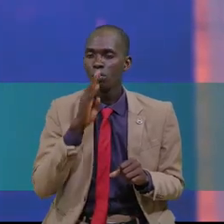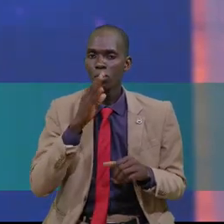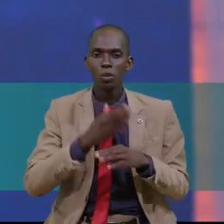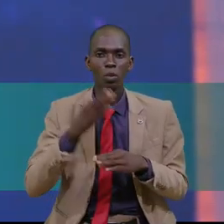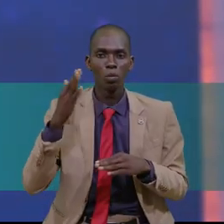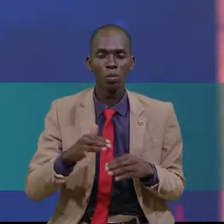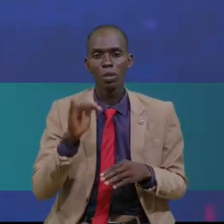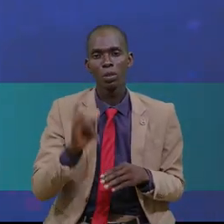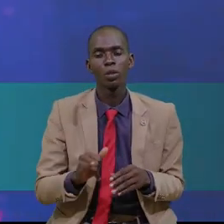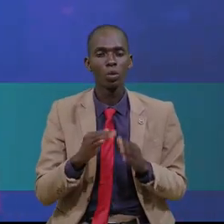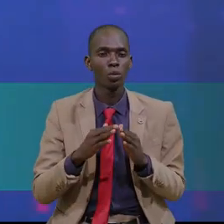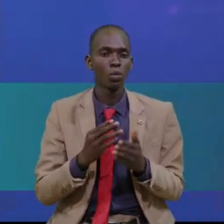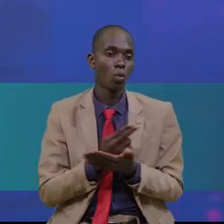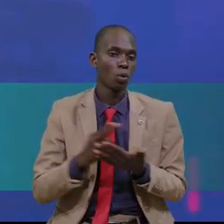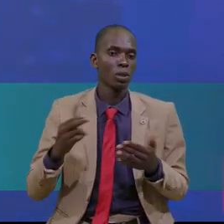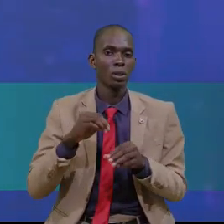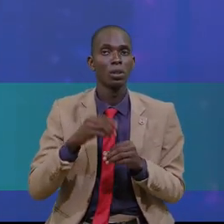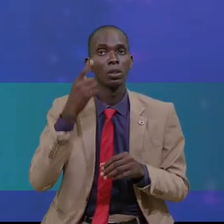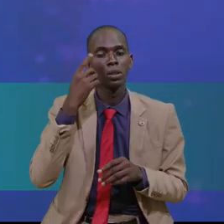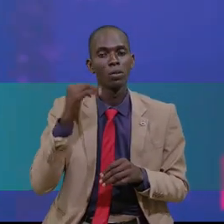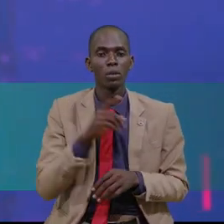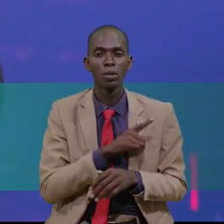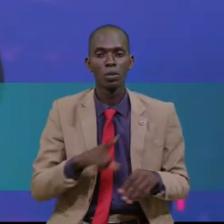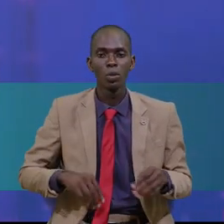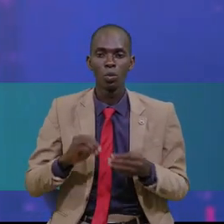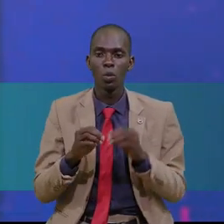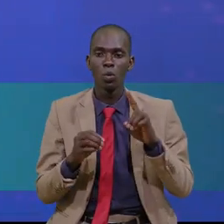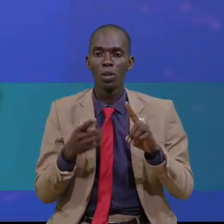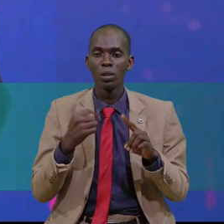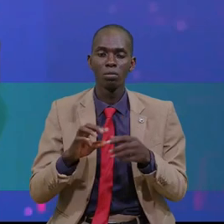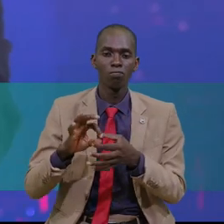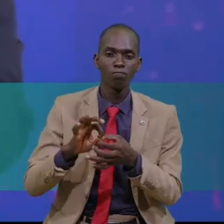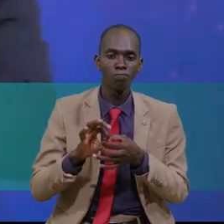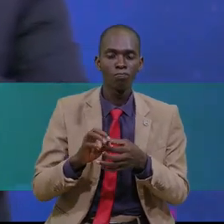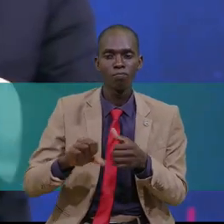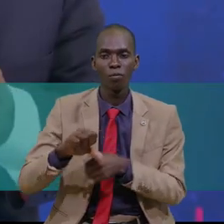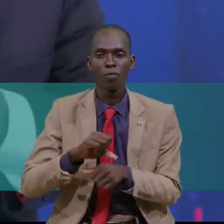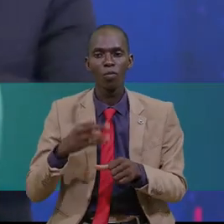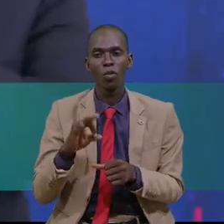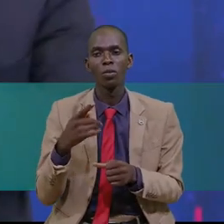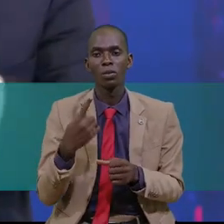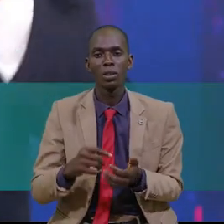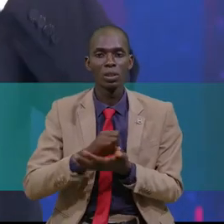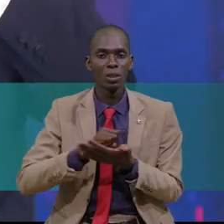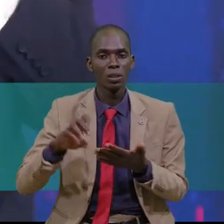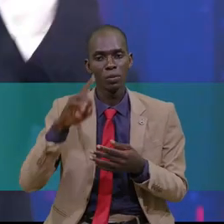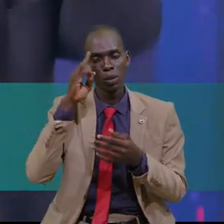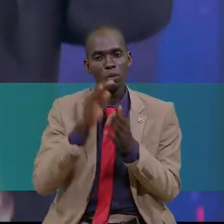of the Lord. The fellowship of sanctified saints with the sanctifier, for both he